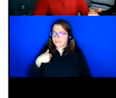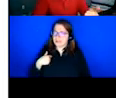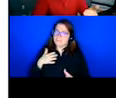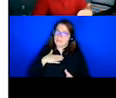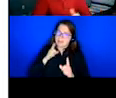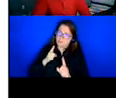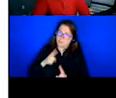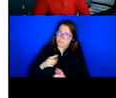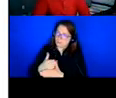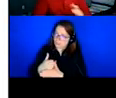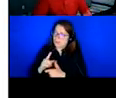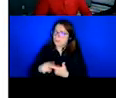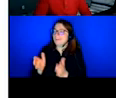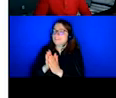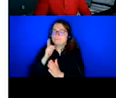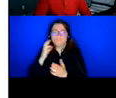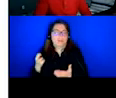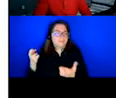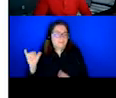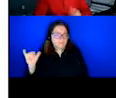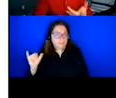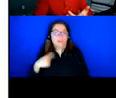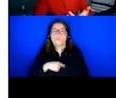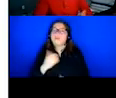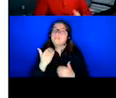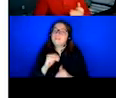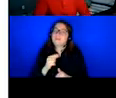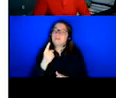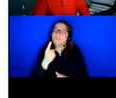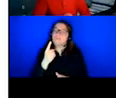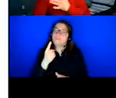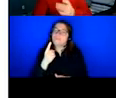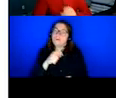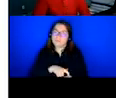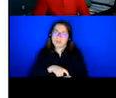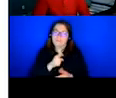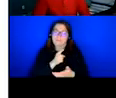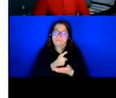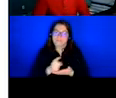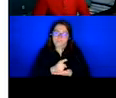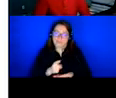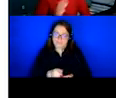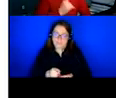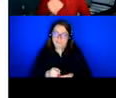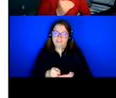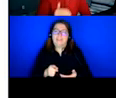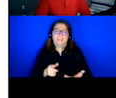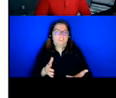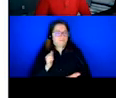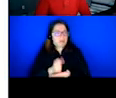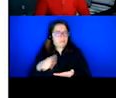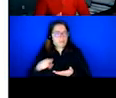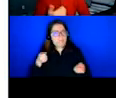ask for a recommendation to as well. And we limit it to 1 per week just to make it manageable, because like we can't talk to everyone. So, setting